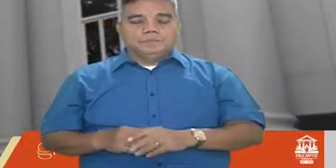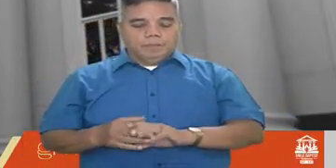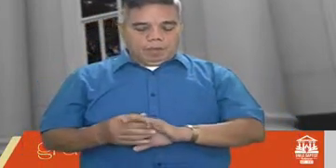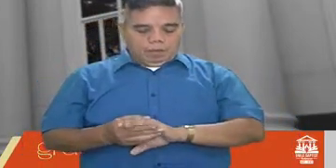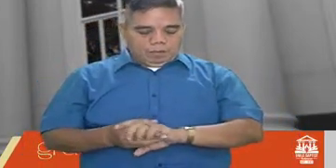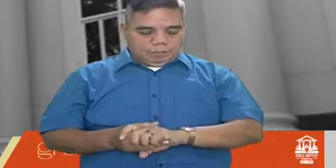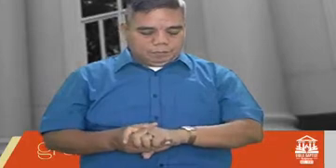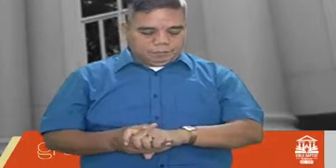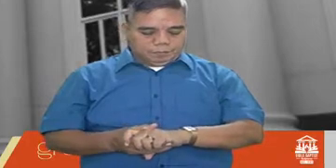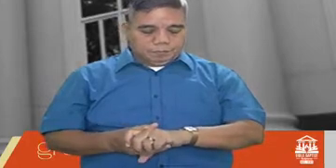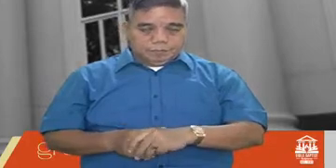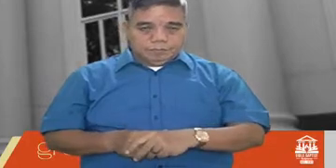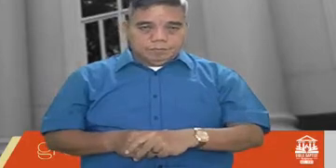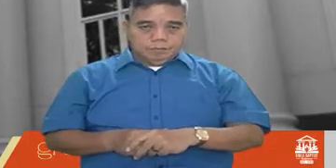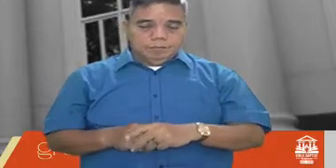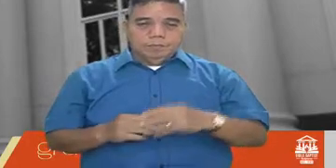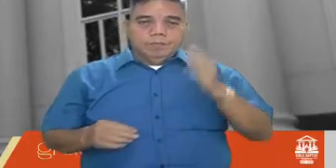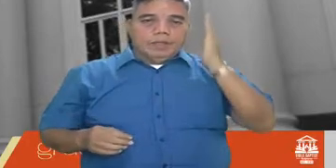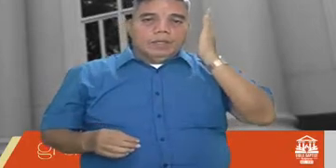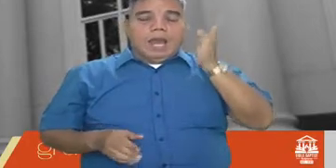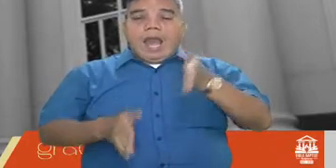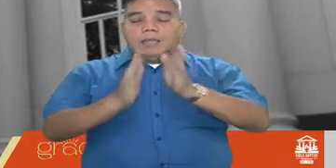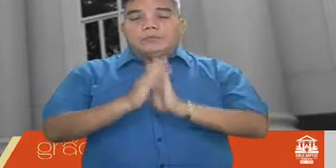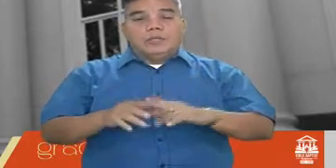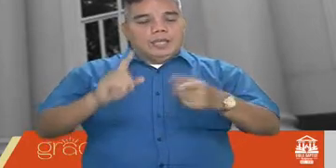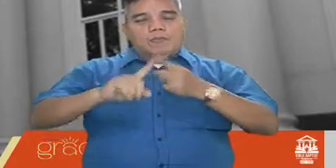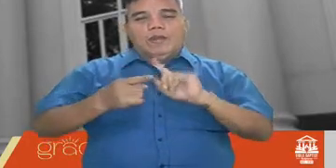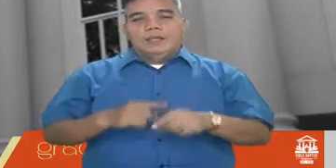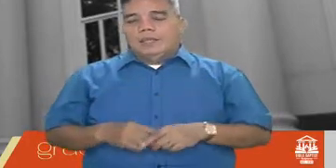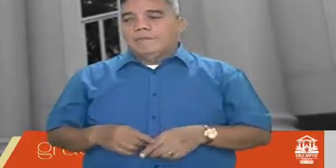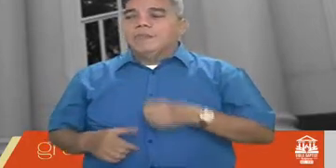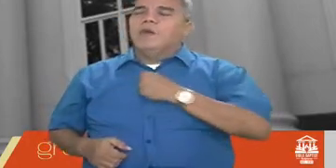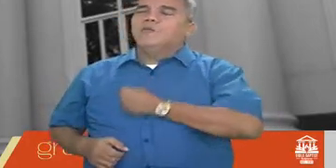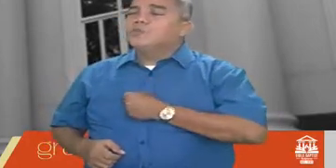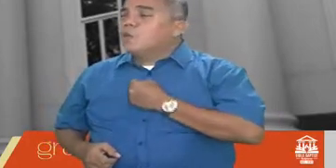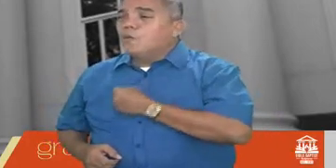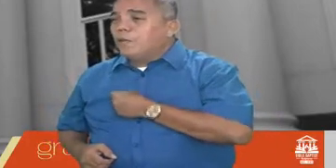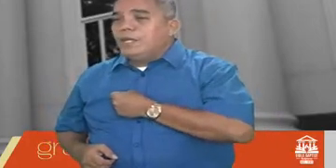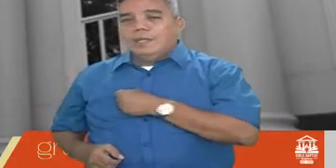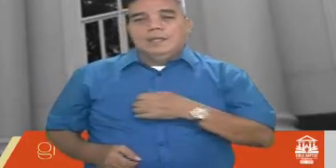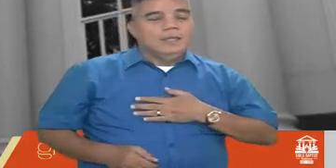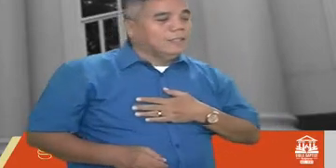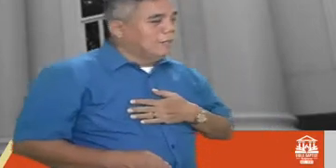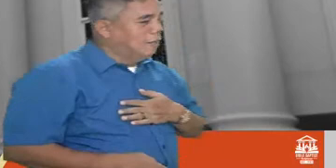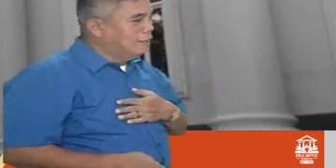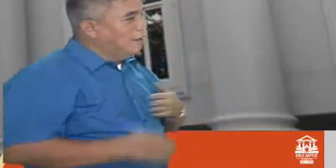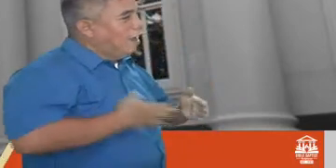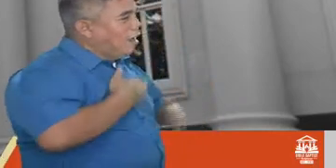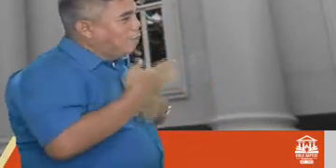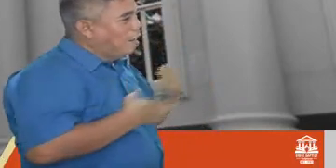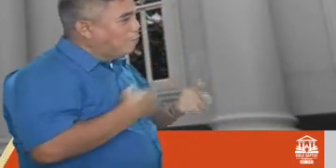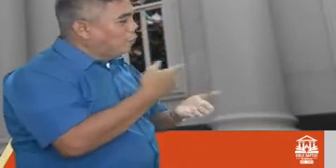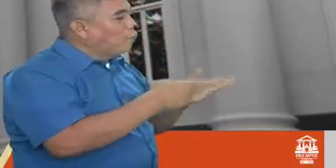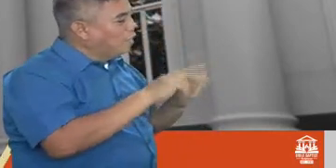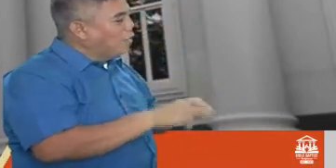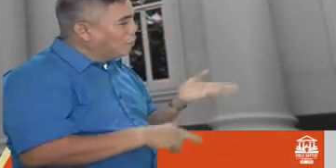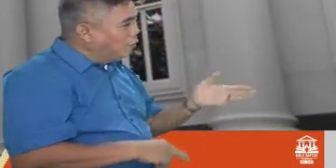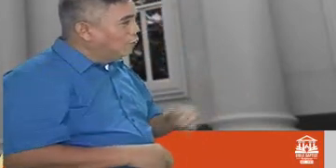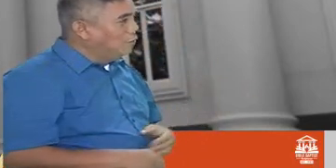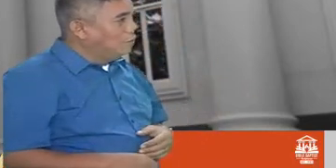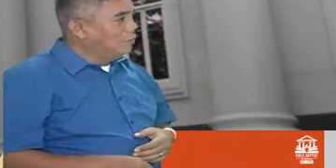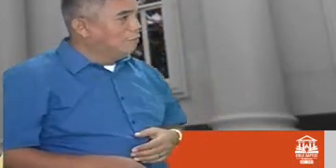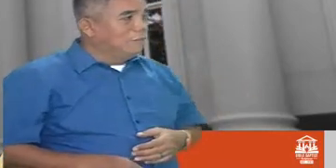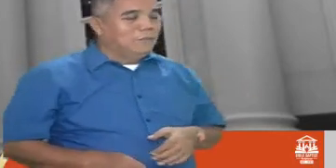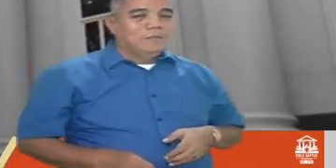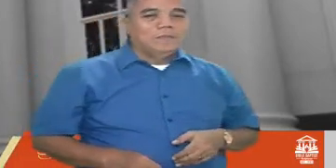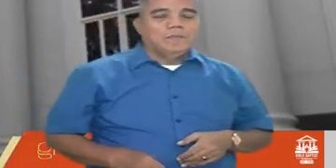reconciliatory move. Pag ingon niya nga sorry, nalipay ko niyong sorry sa mga nahitabo,